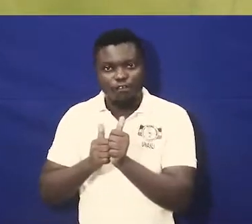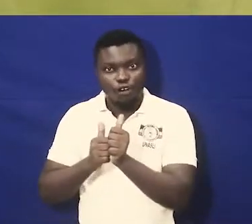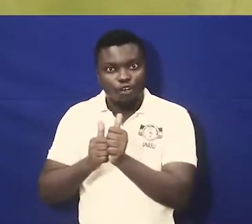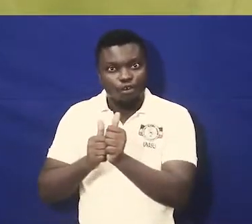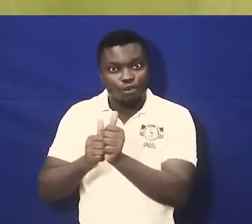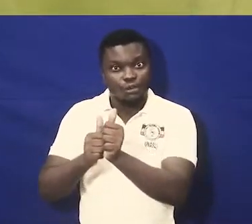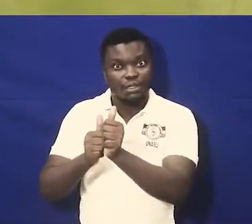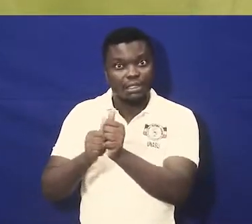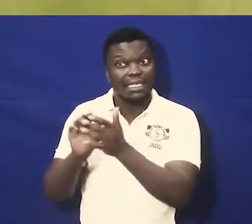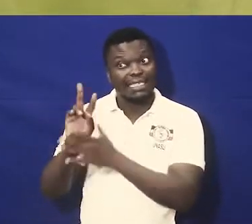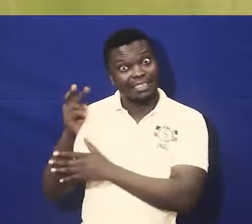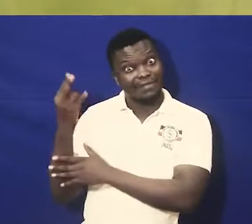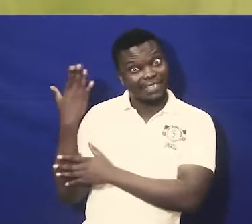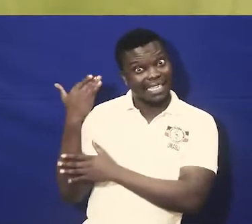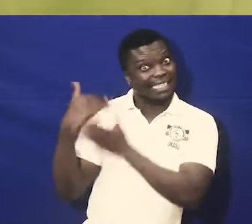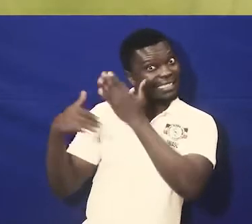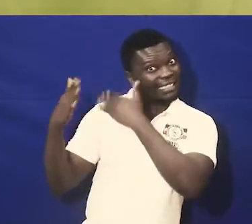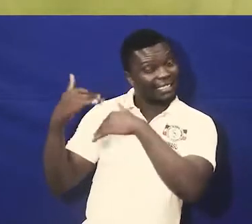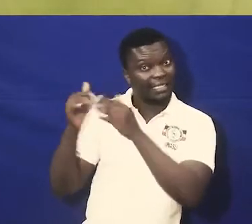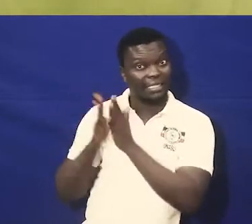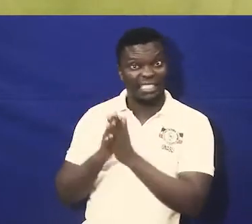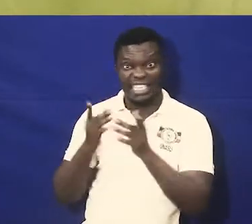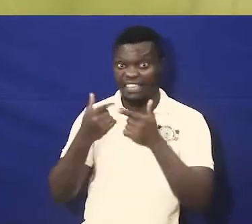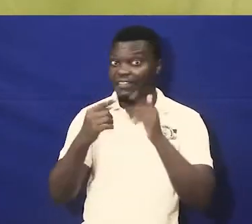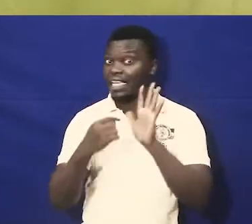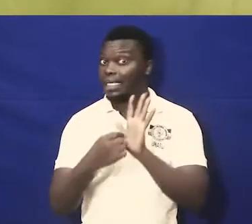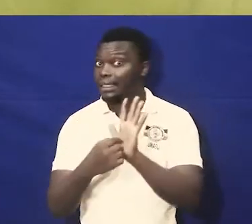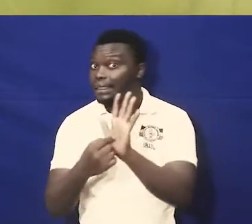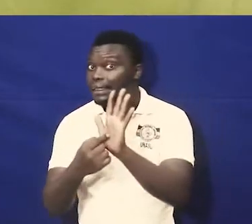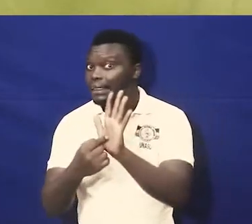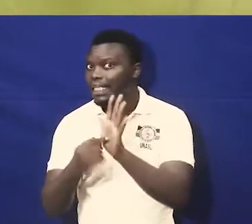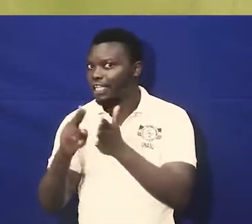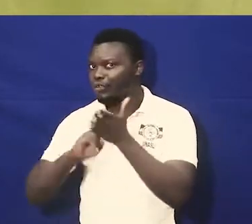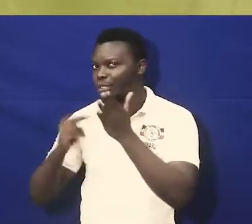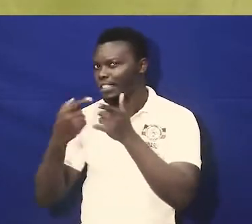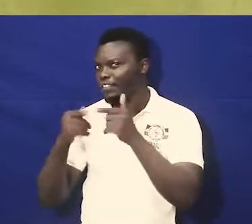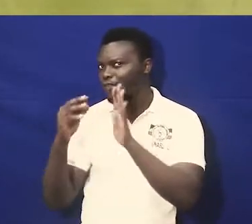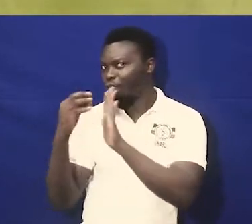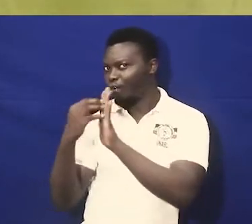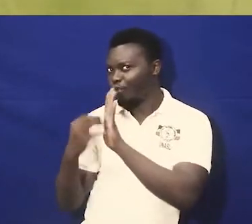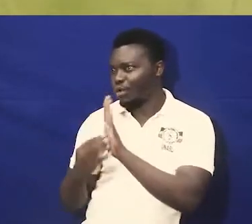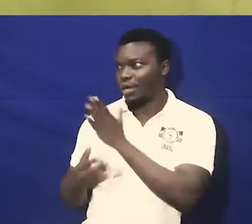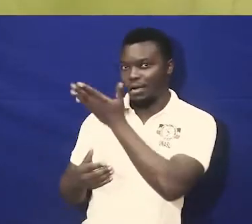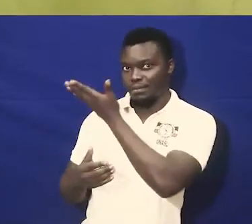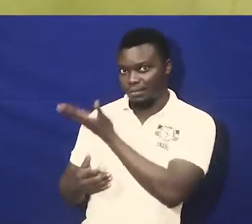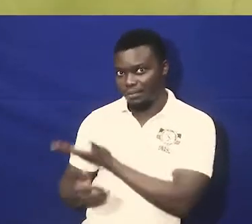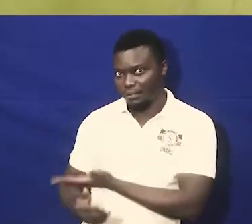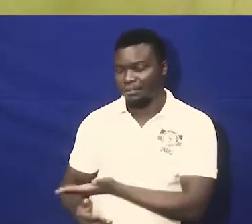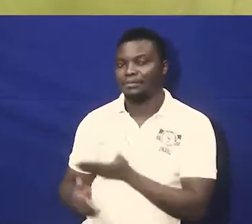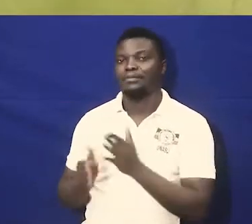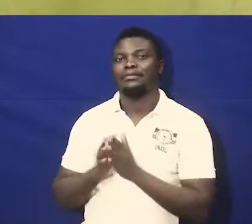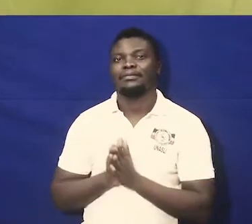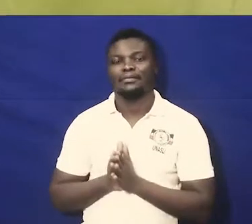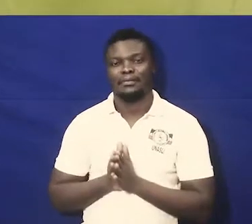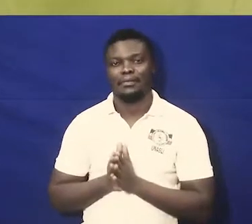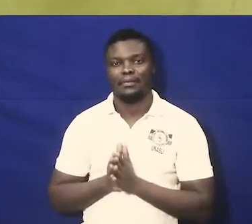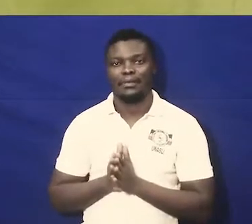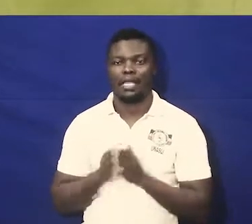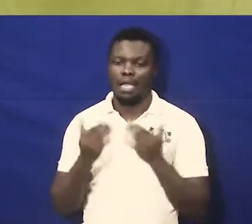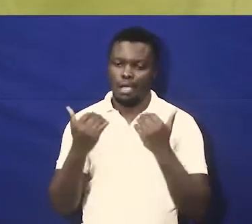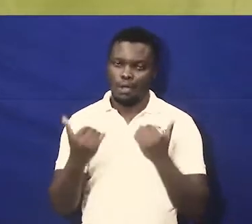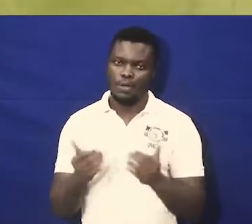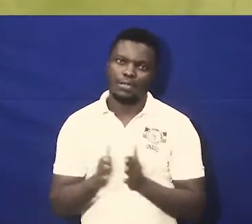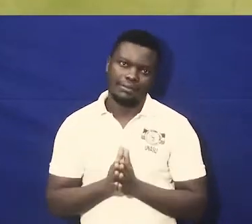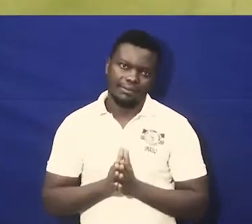the formulae that we have shared with you for making all those calculations. In the